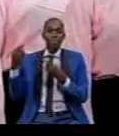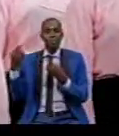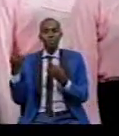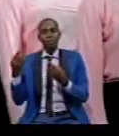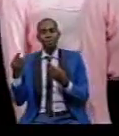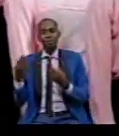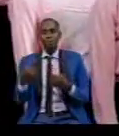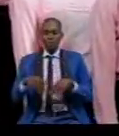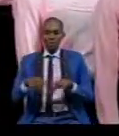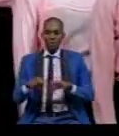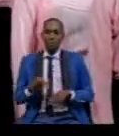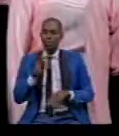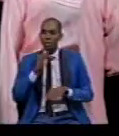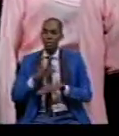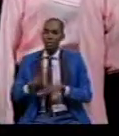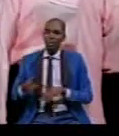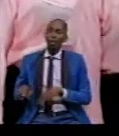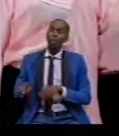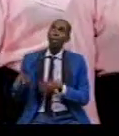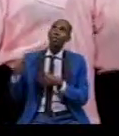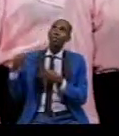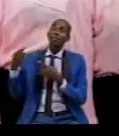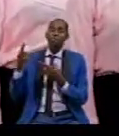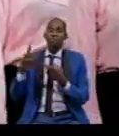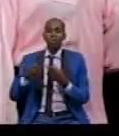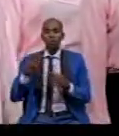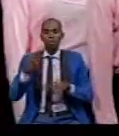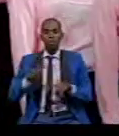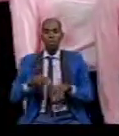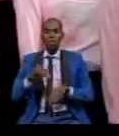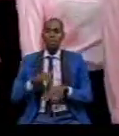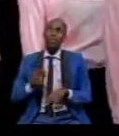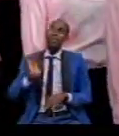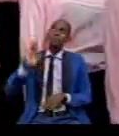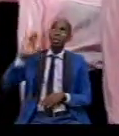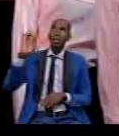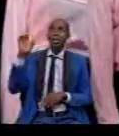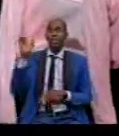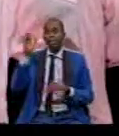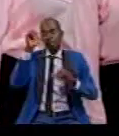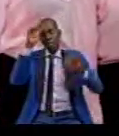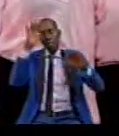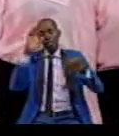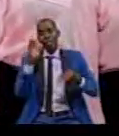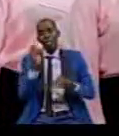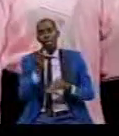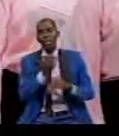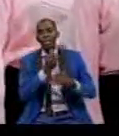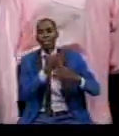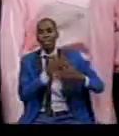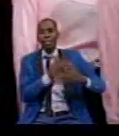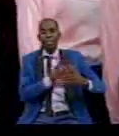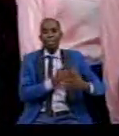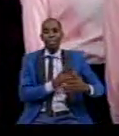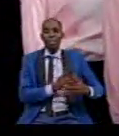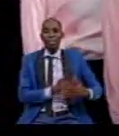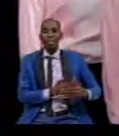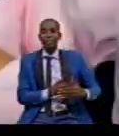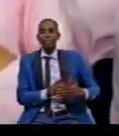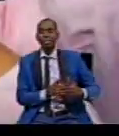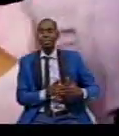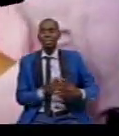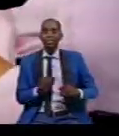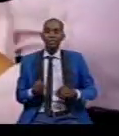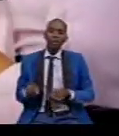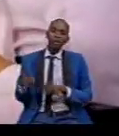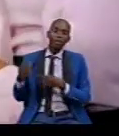that profess we're going to heaven, we're children of God, except ye be converted and